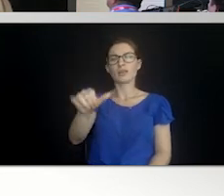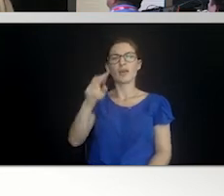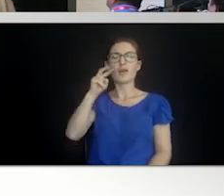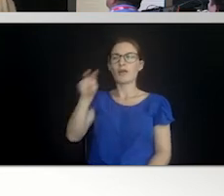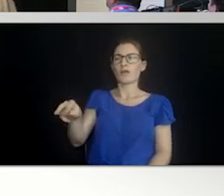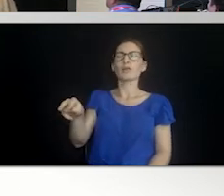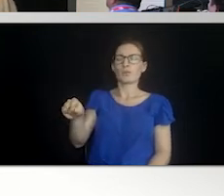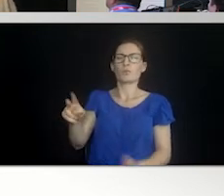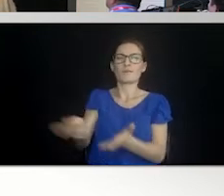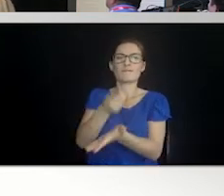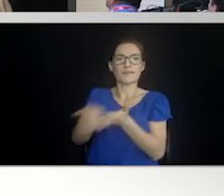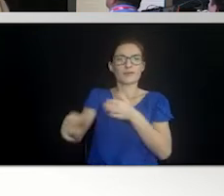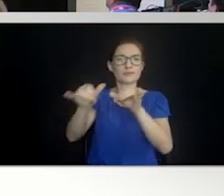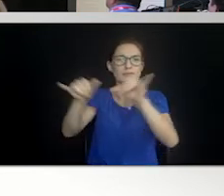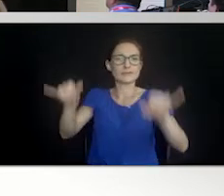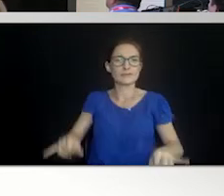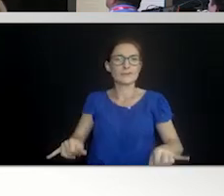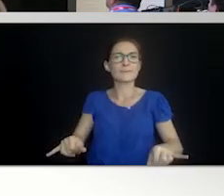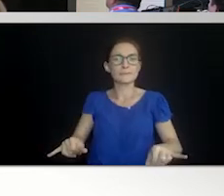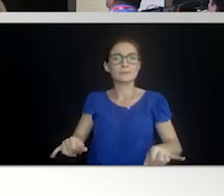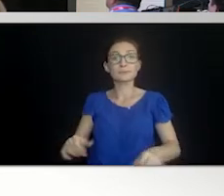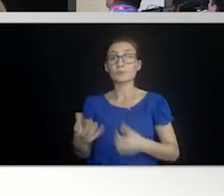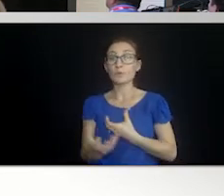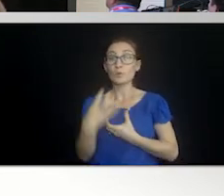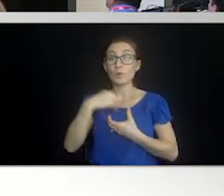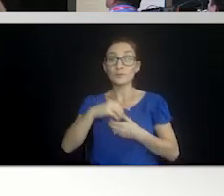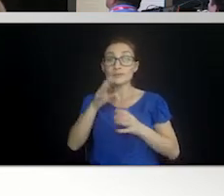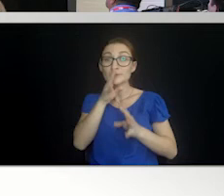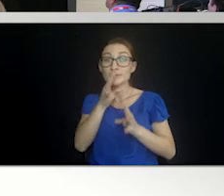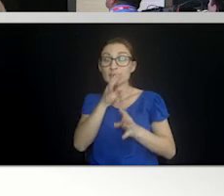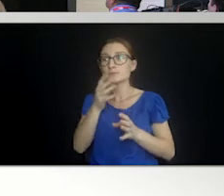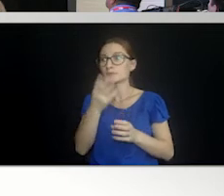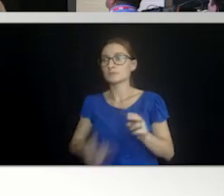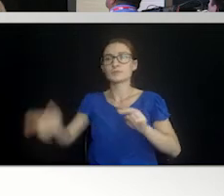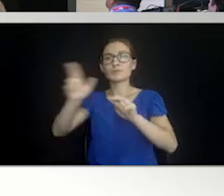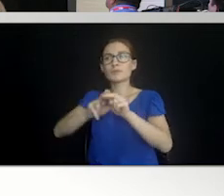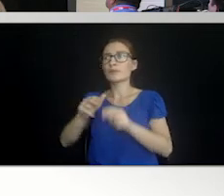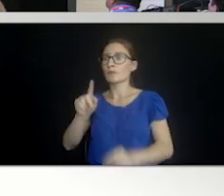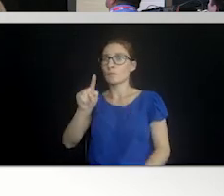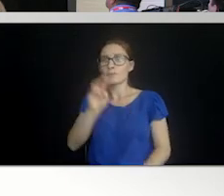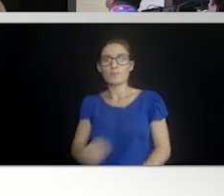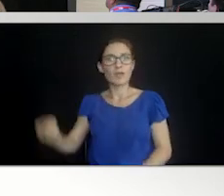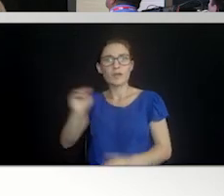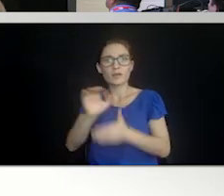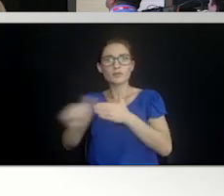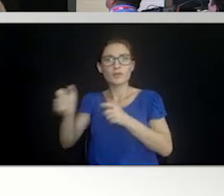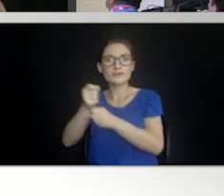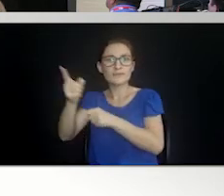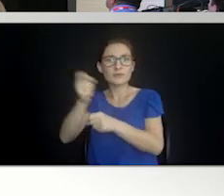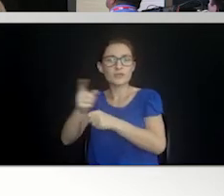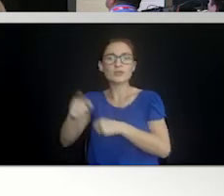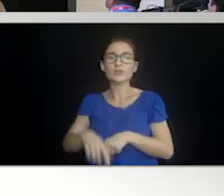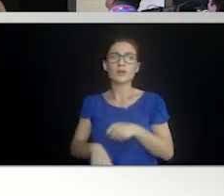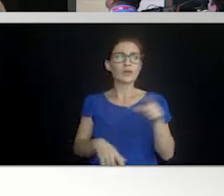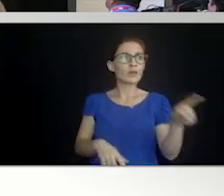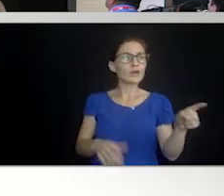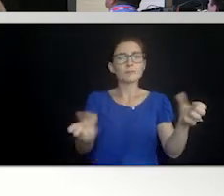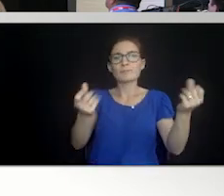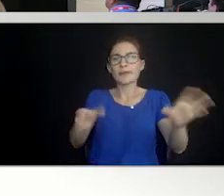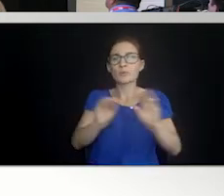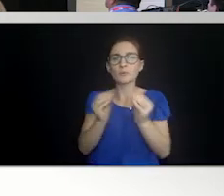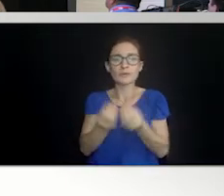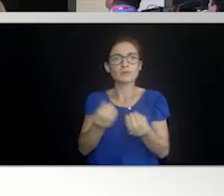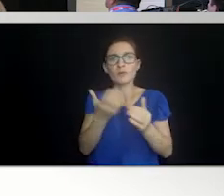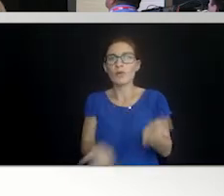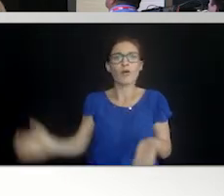failure of the system. Autism Speaks raised millions of dollars a year. Autism Society of America raises millions of dollars a year. And while